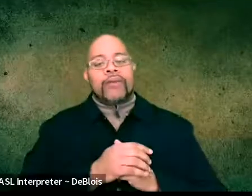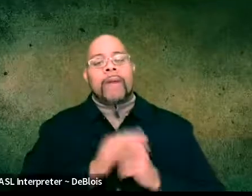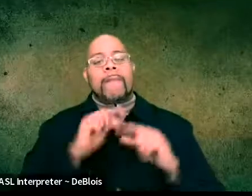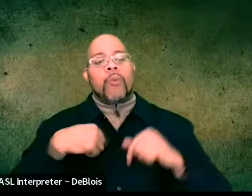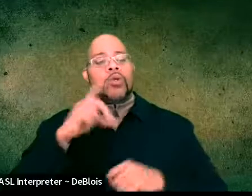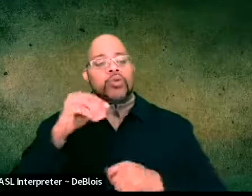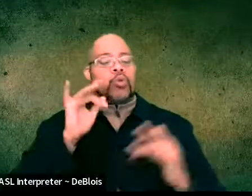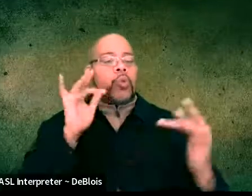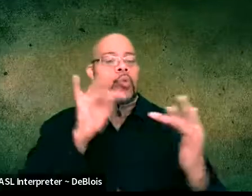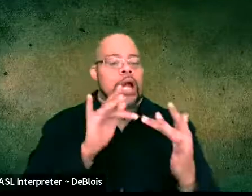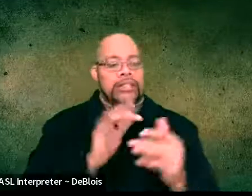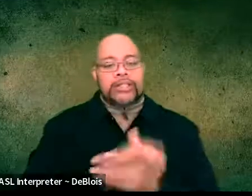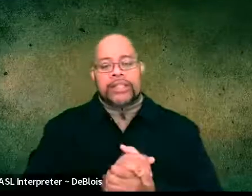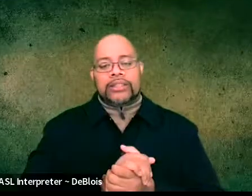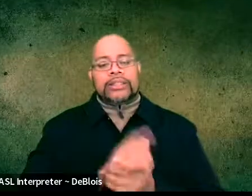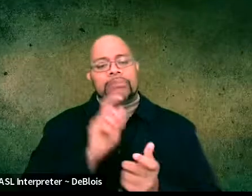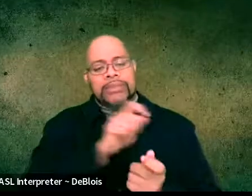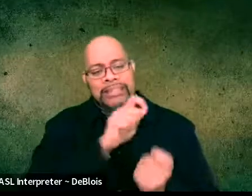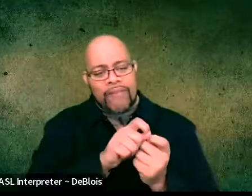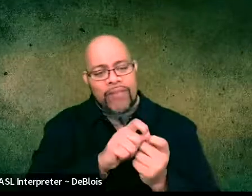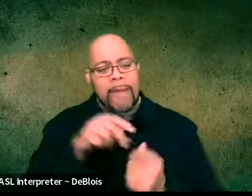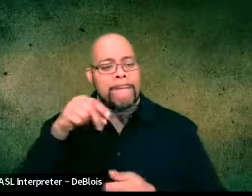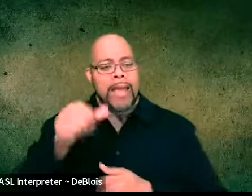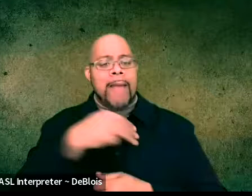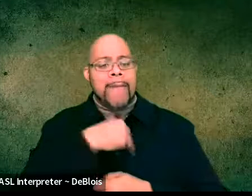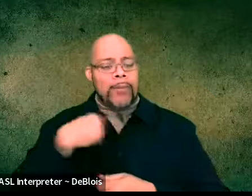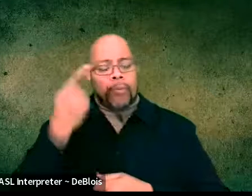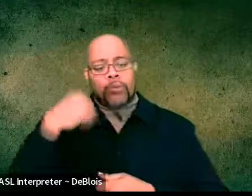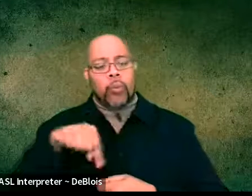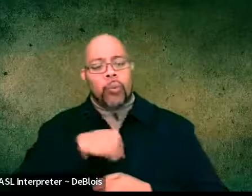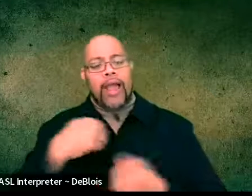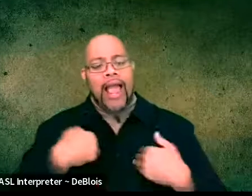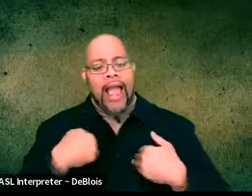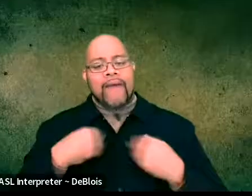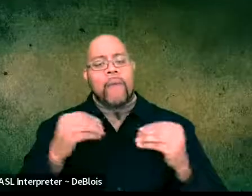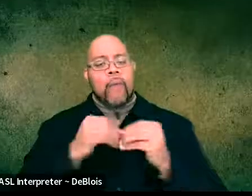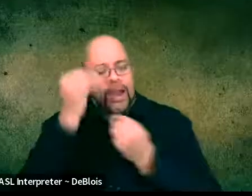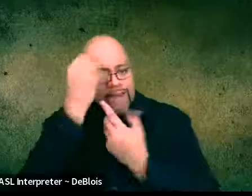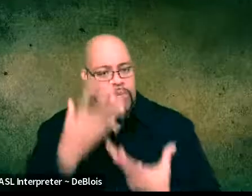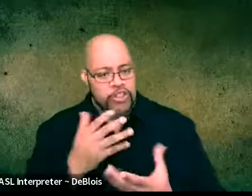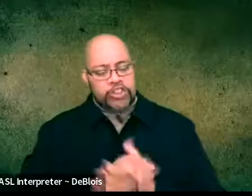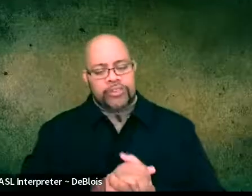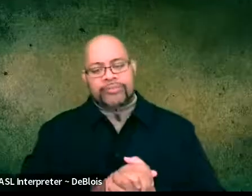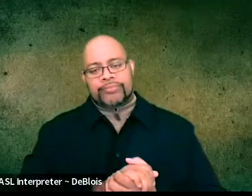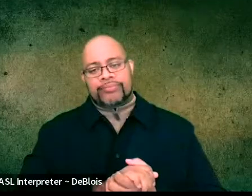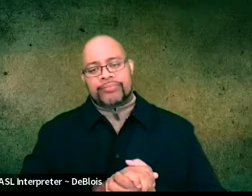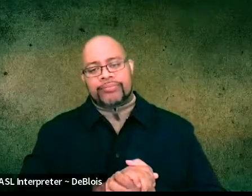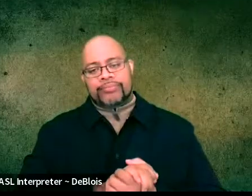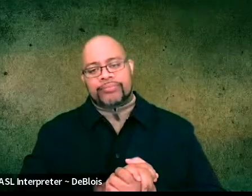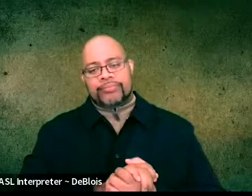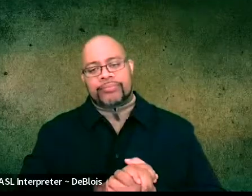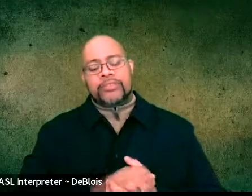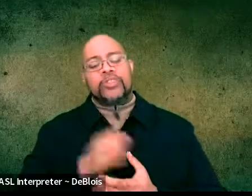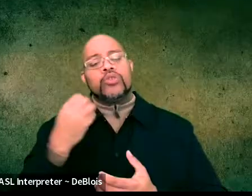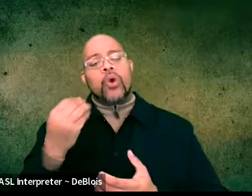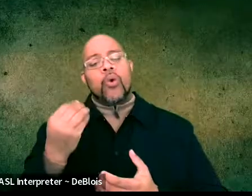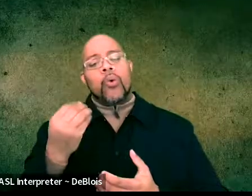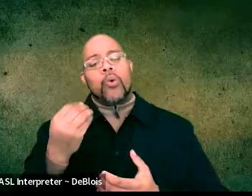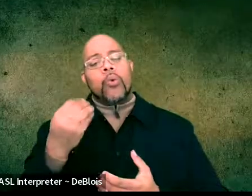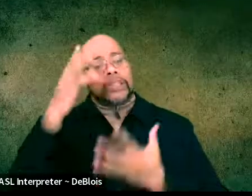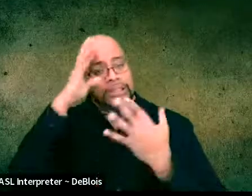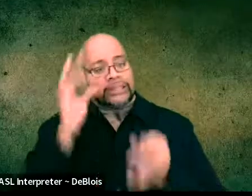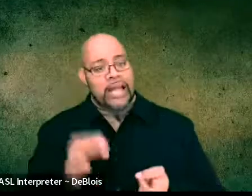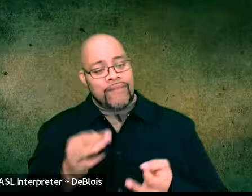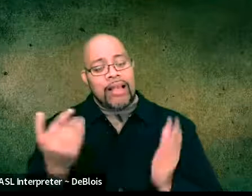do reach out, specifically to paid members because we have a bit more information. And so